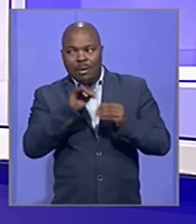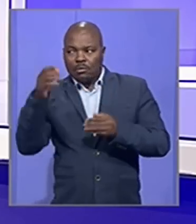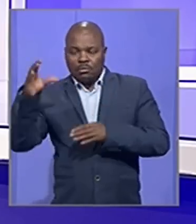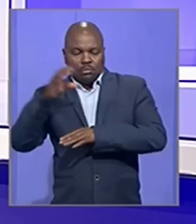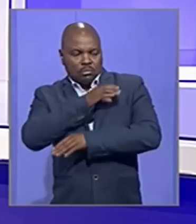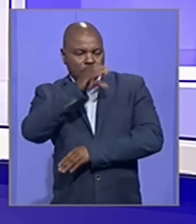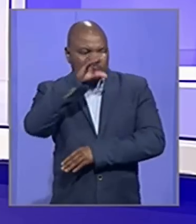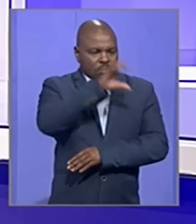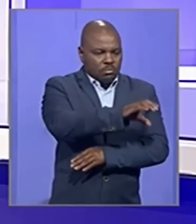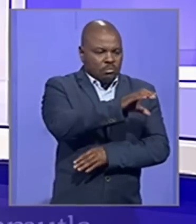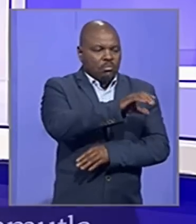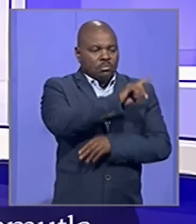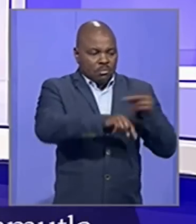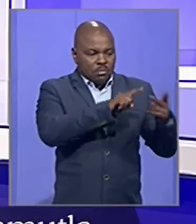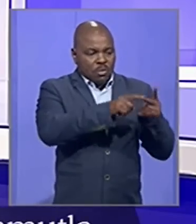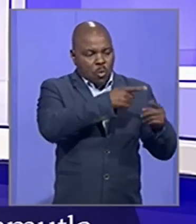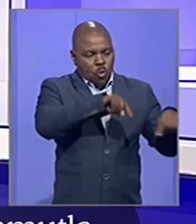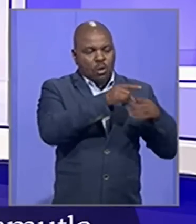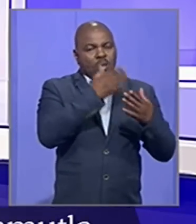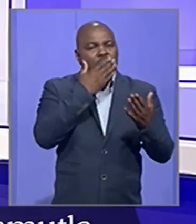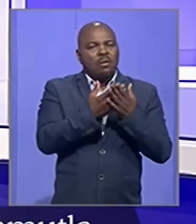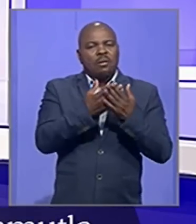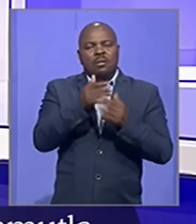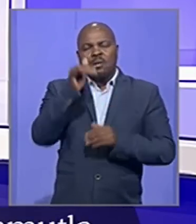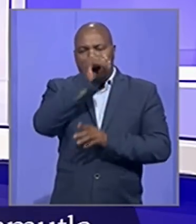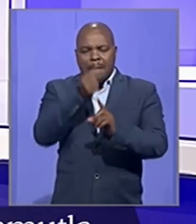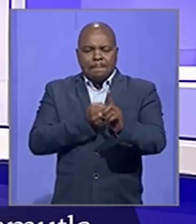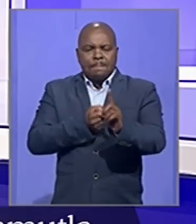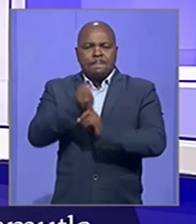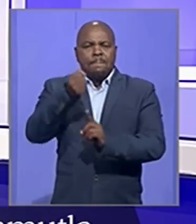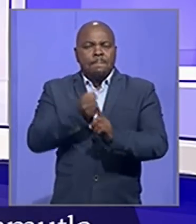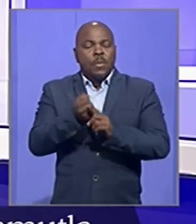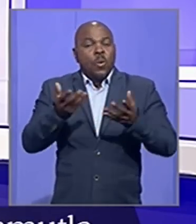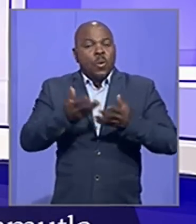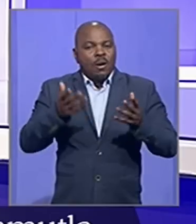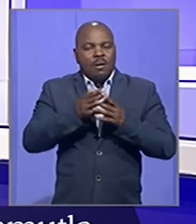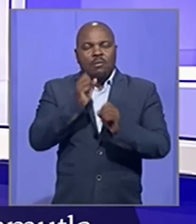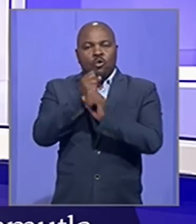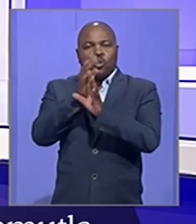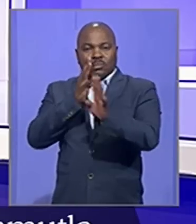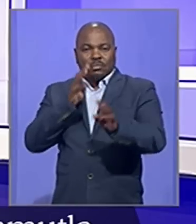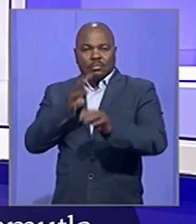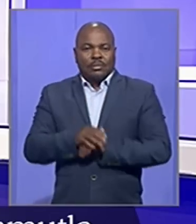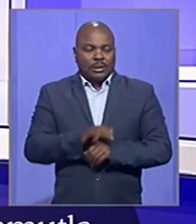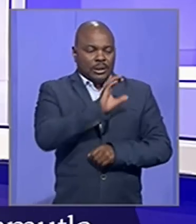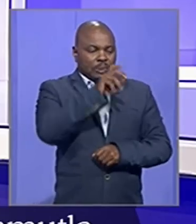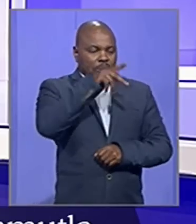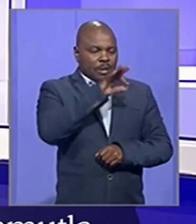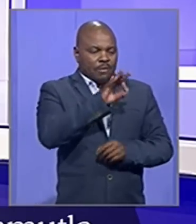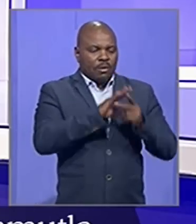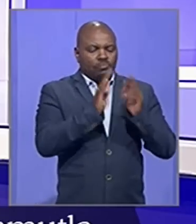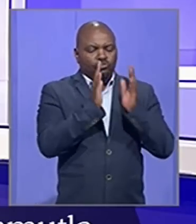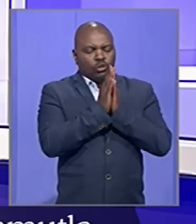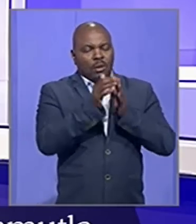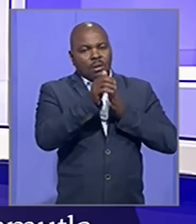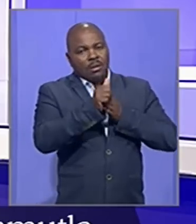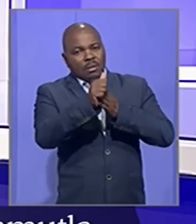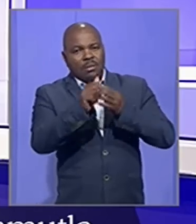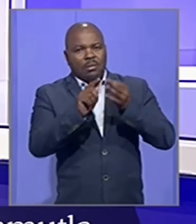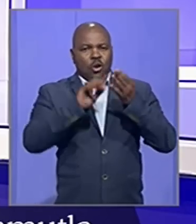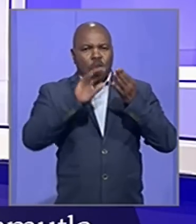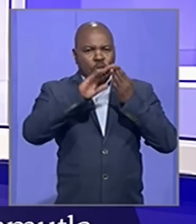gore a kgone go lwantšhana le bosenyi makeišeneng. CPF, baetapele ba sedumedi,